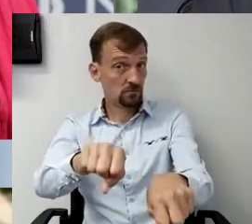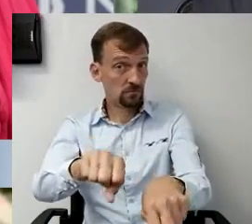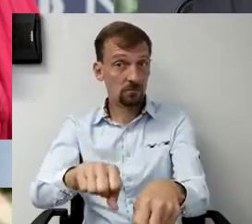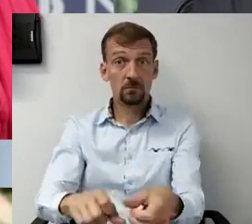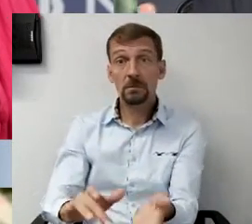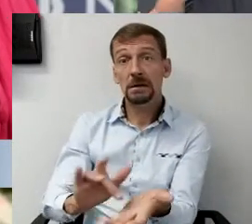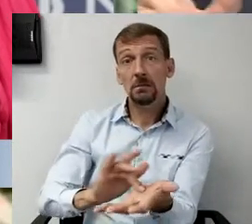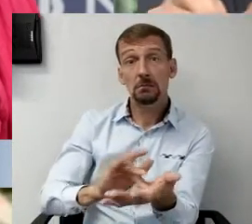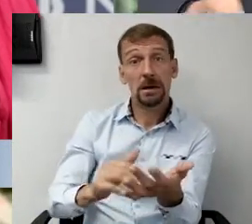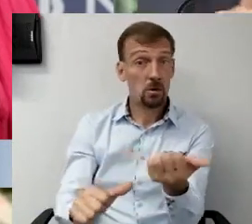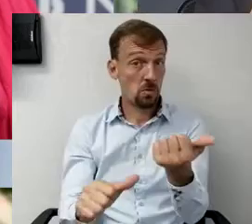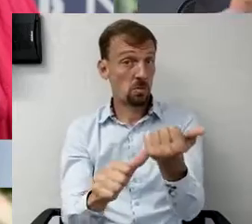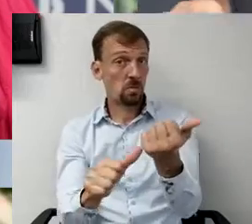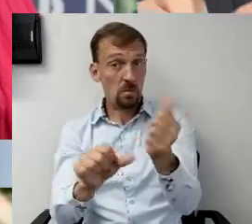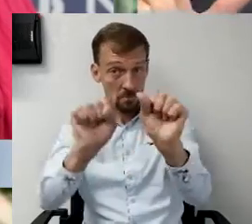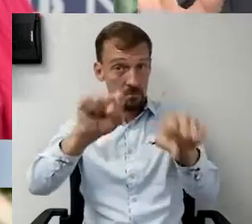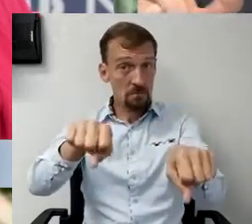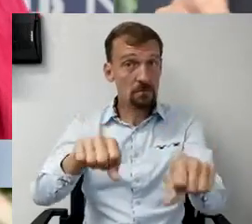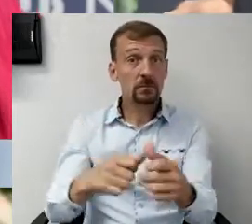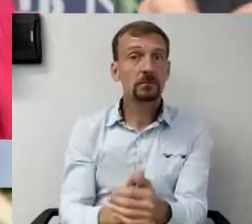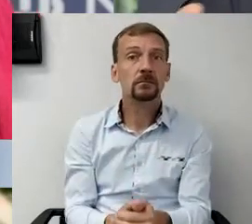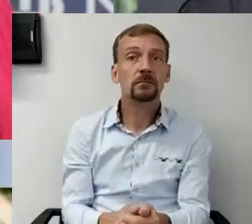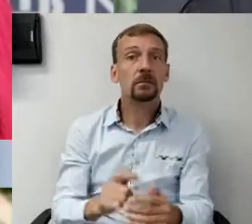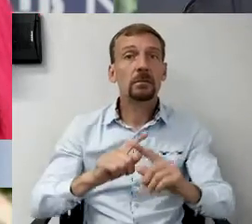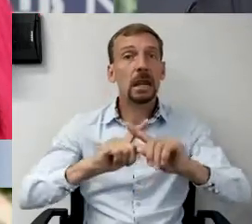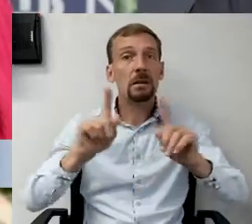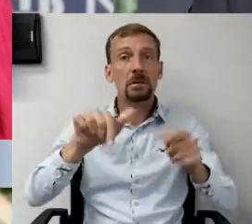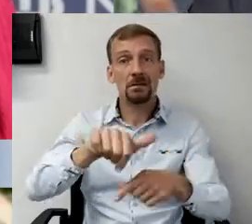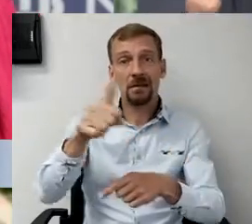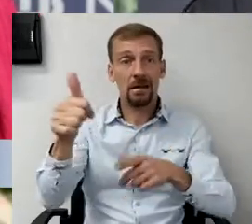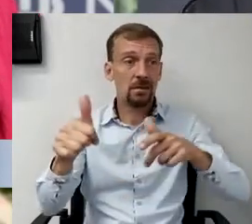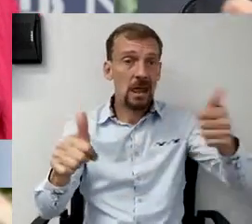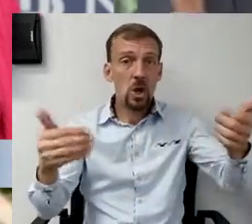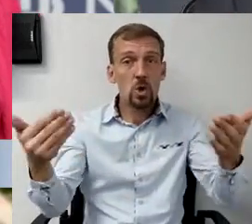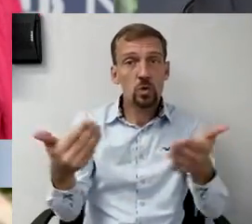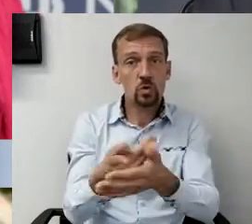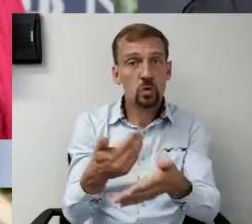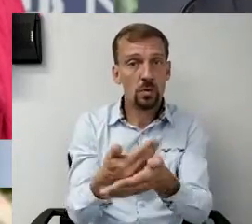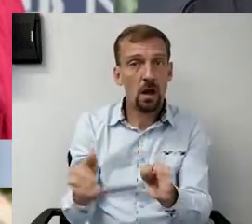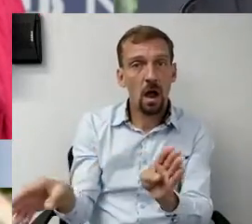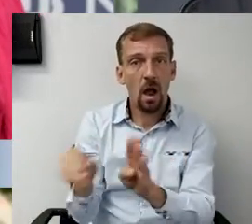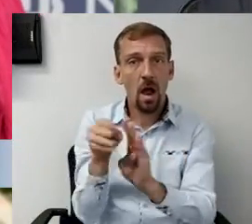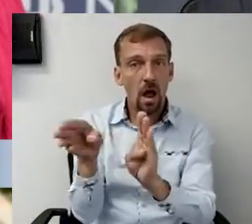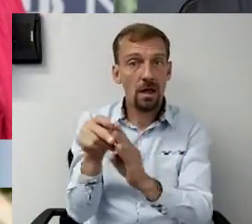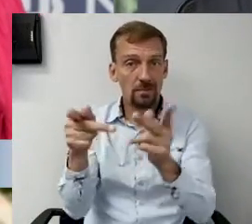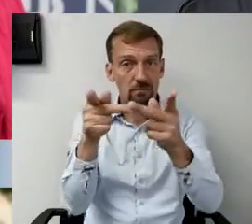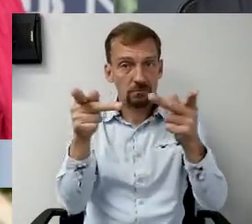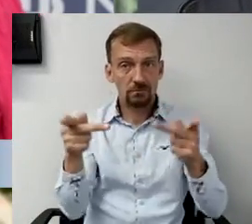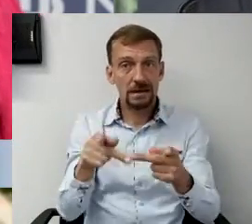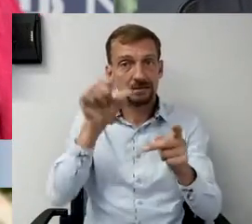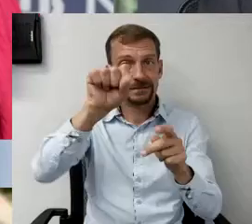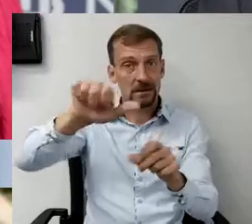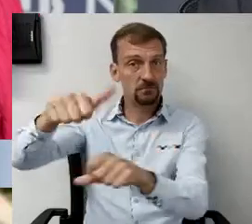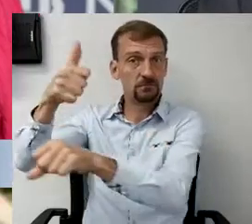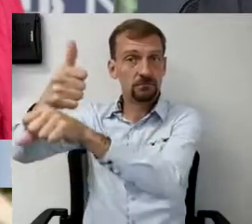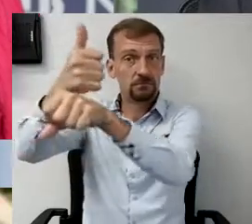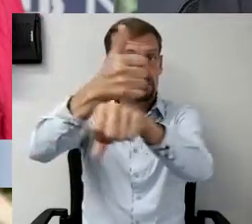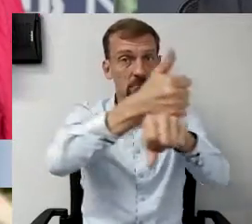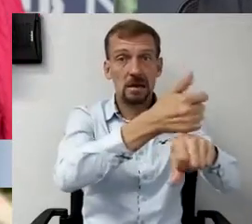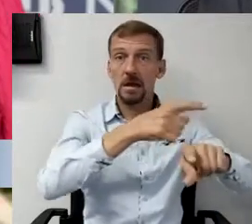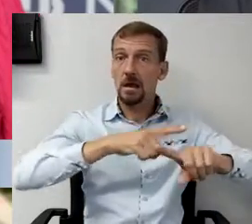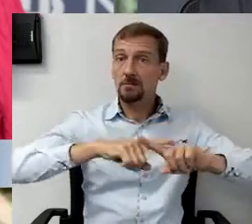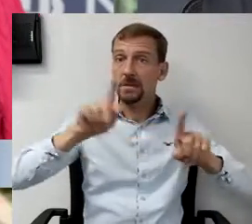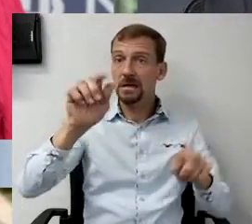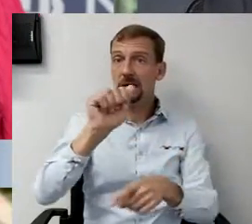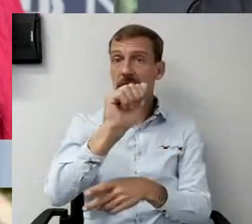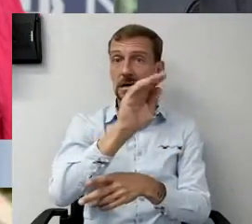medical assistants. So there'll be a lot of additional places that it can take place. But we understand that Abbott